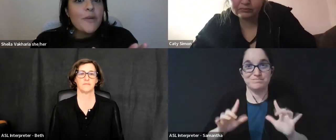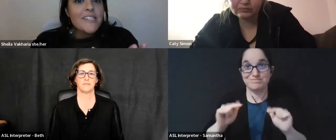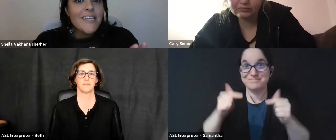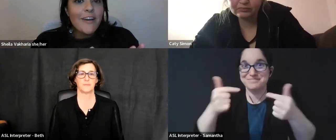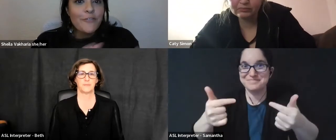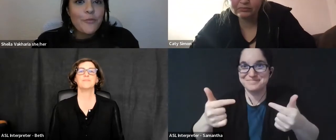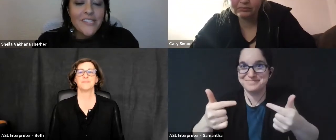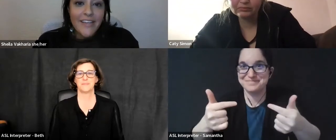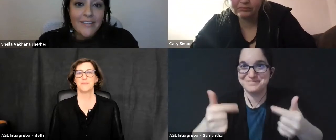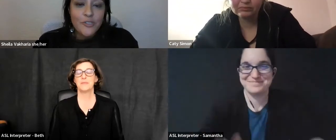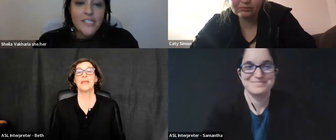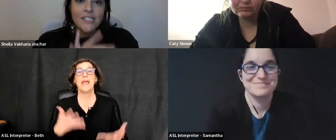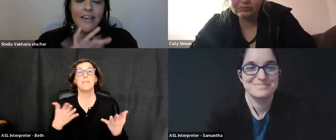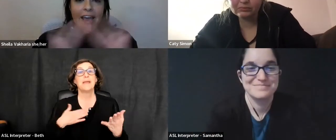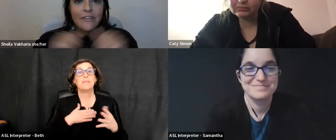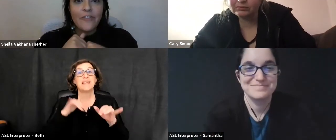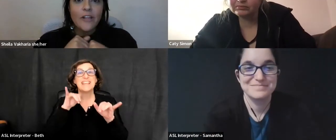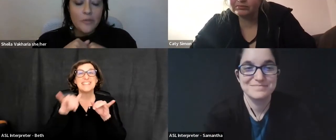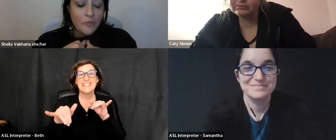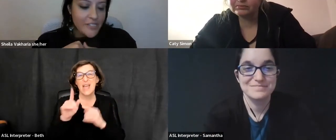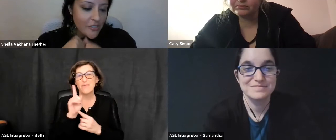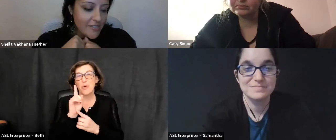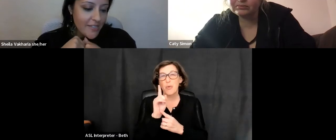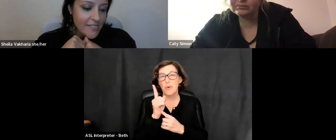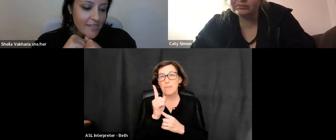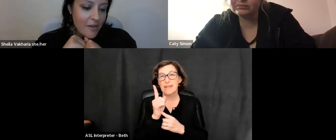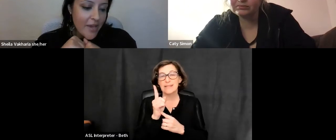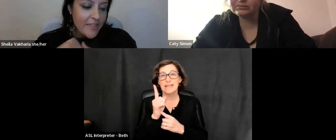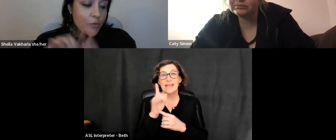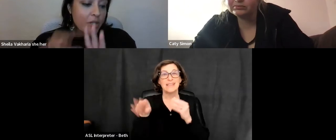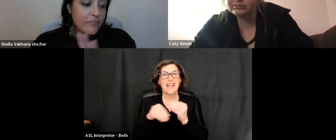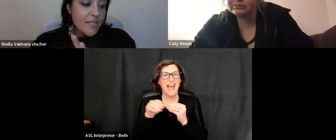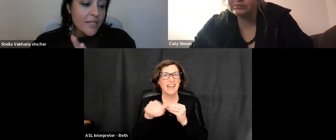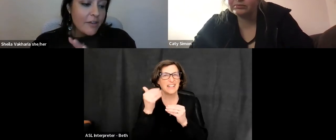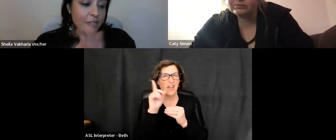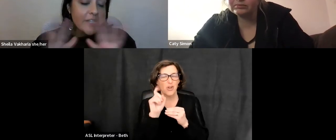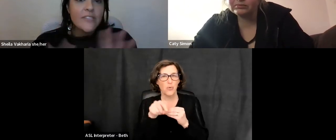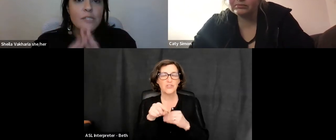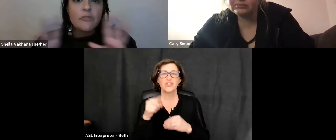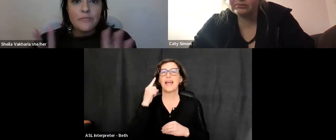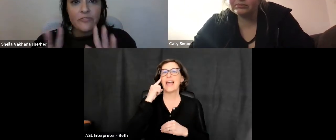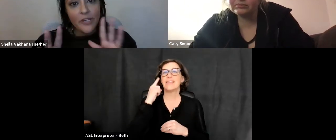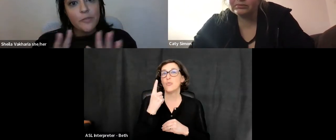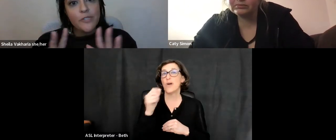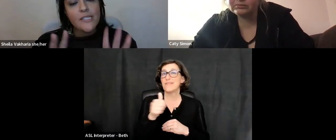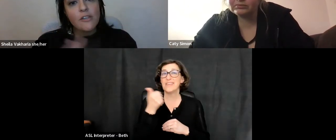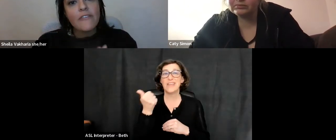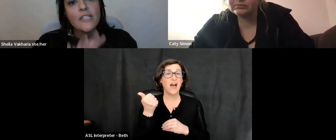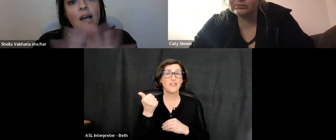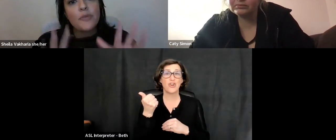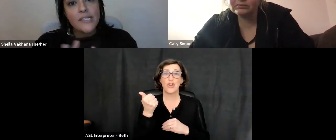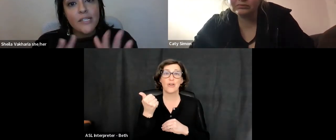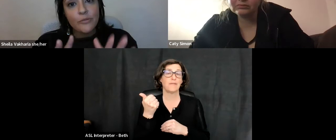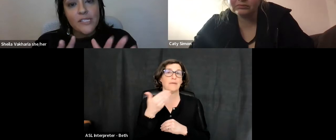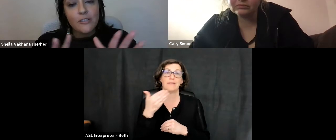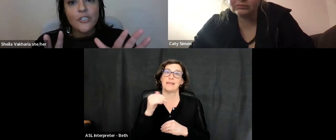And maybe you want to stay on for 1 second just to add a follow-up question to this. I think one of the other invisible variables that's often